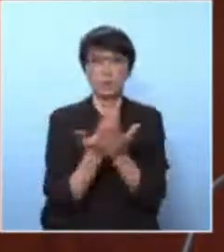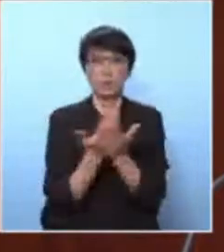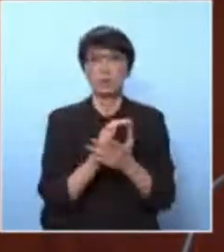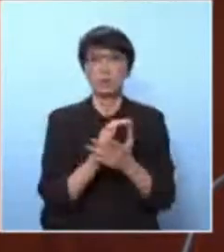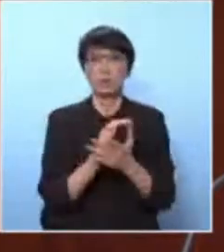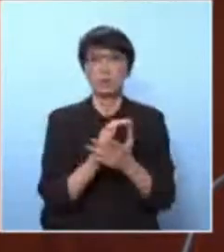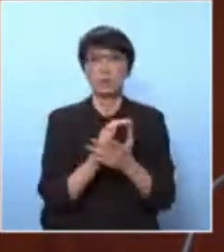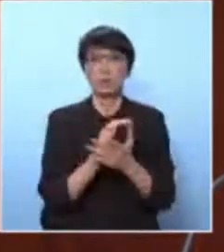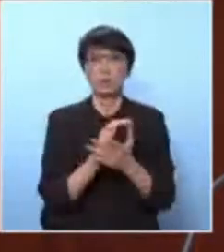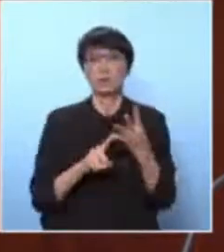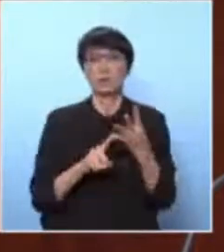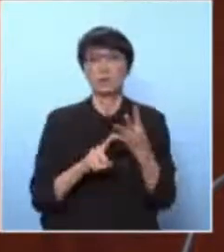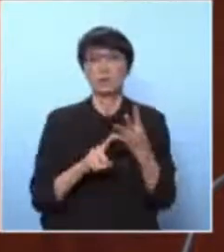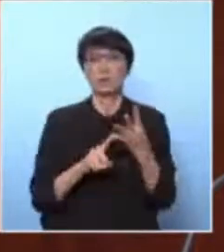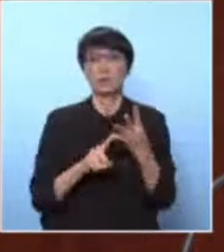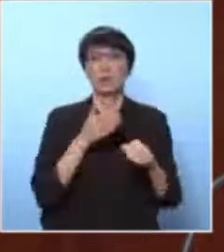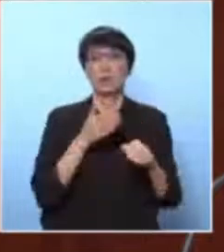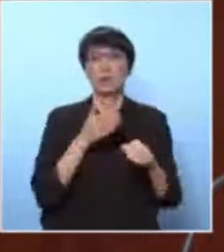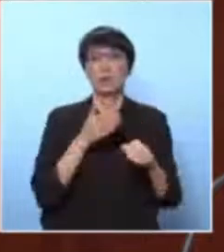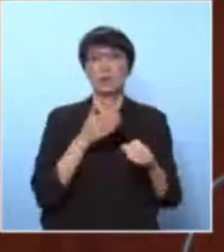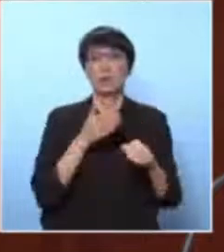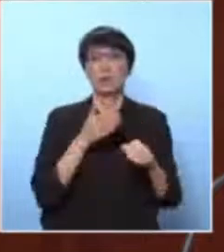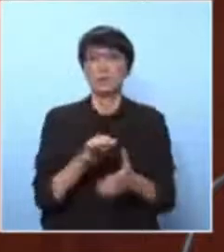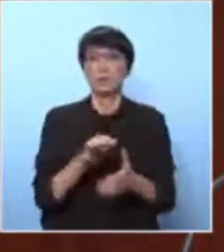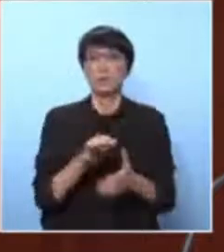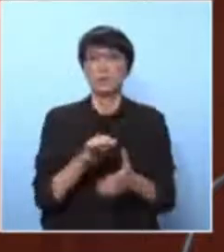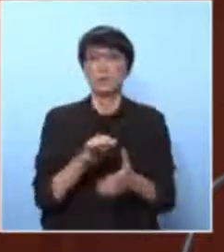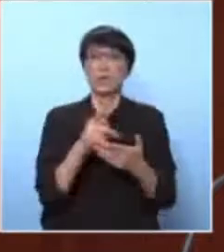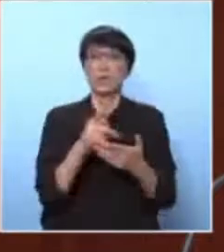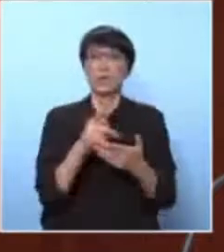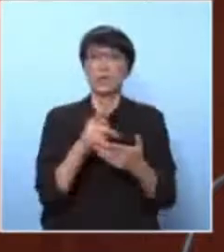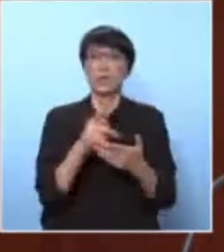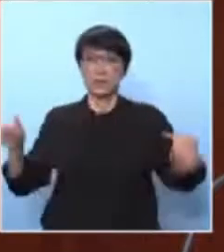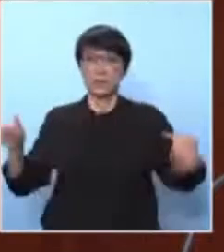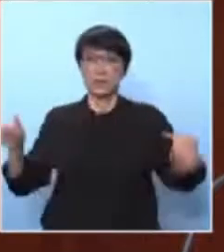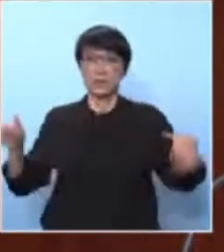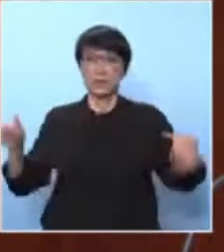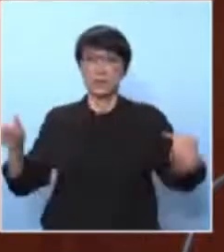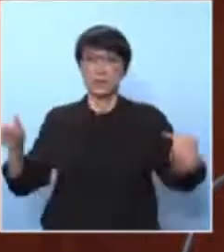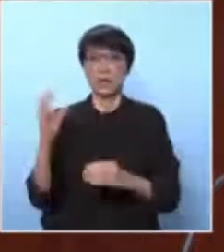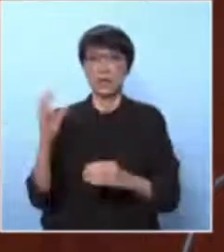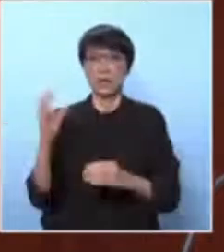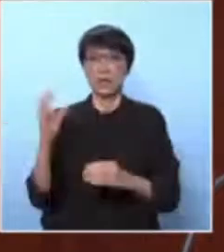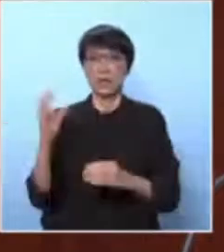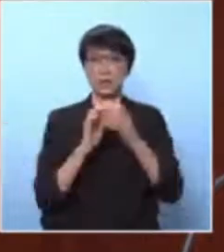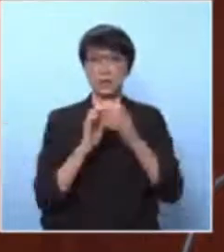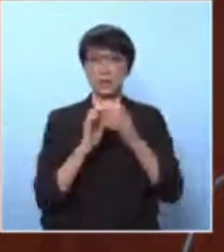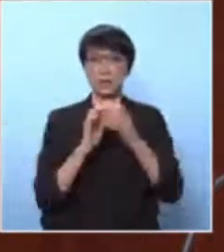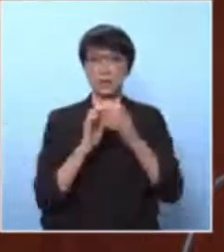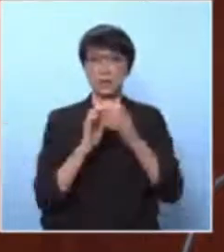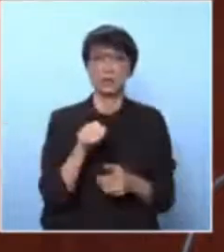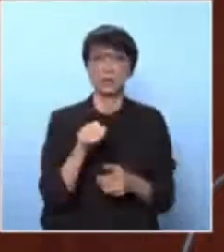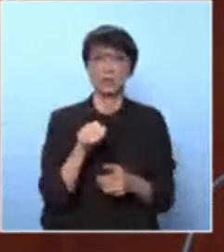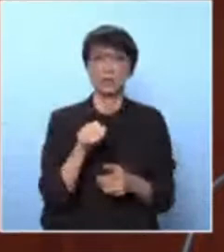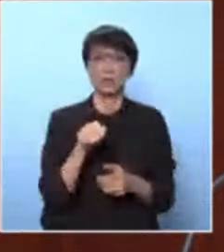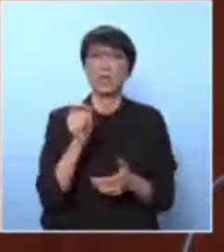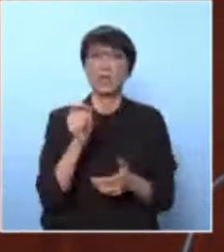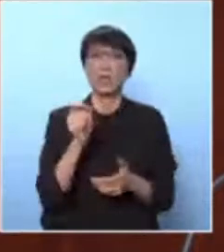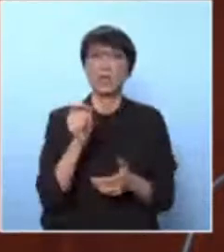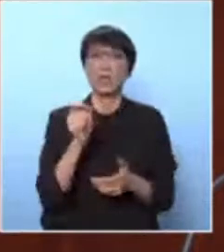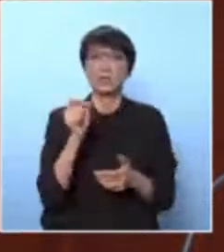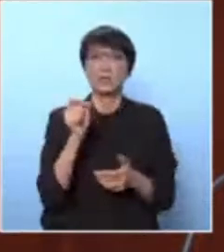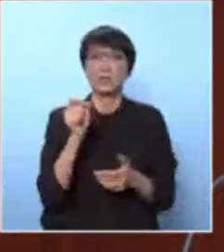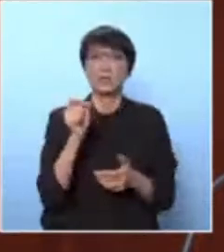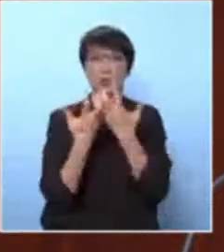4. The District's Ambassador Scheme. The SWD will extend the EM District Ambassador Pilot Scheme for 3